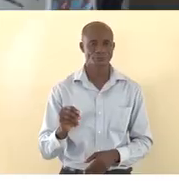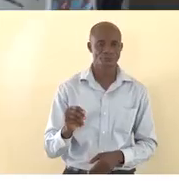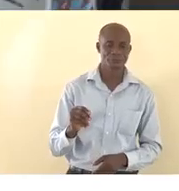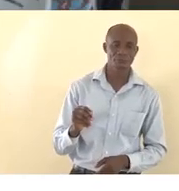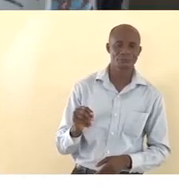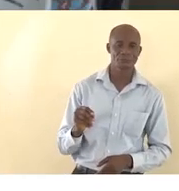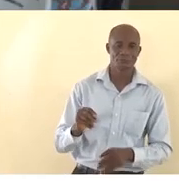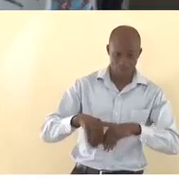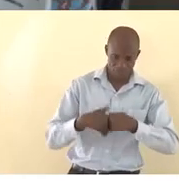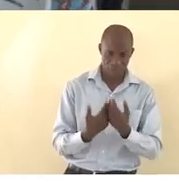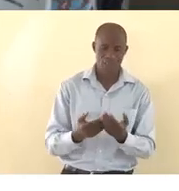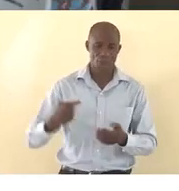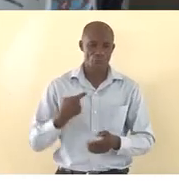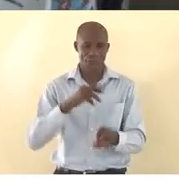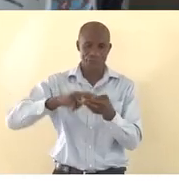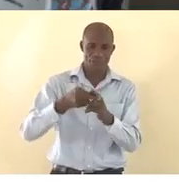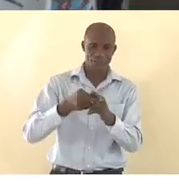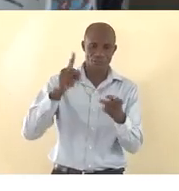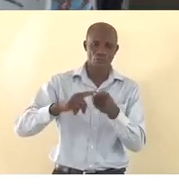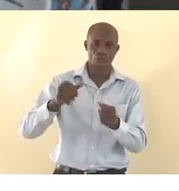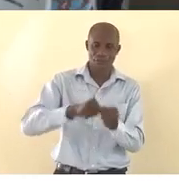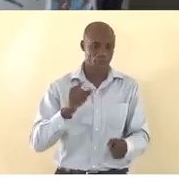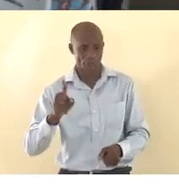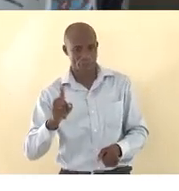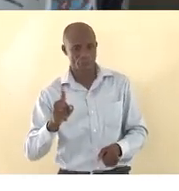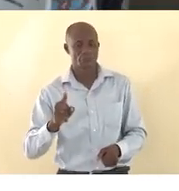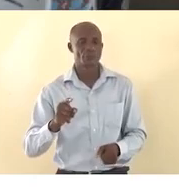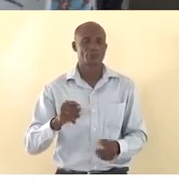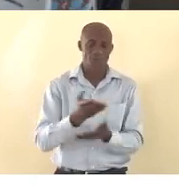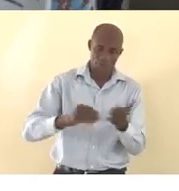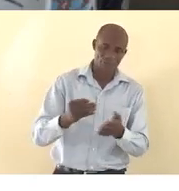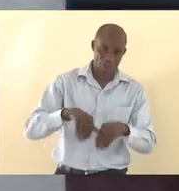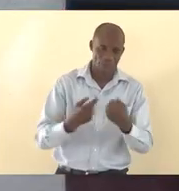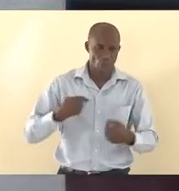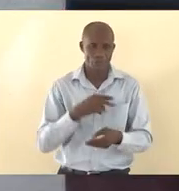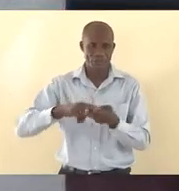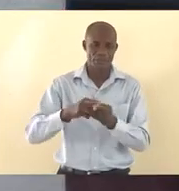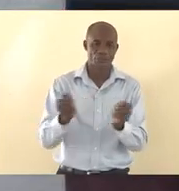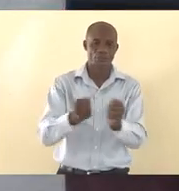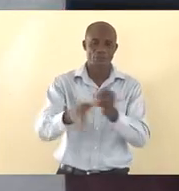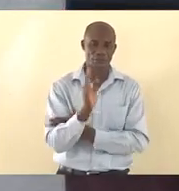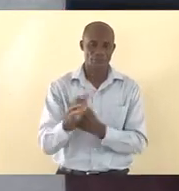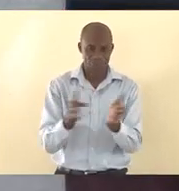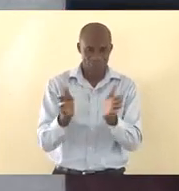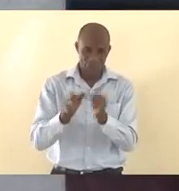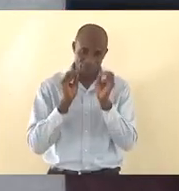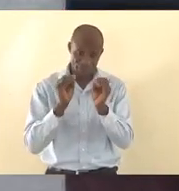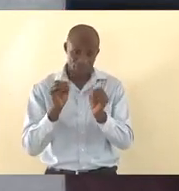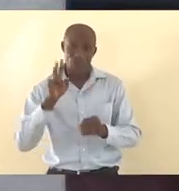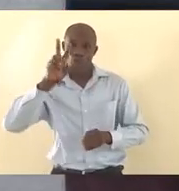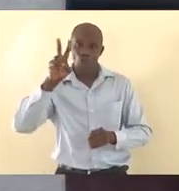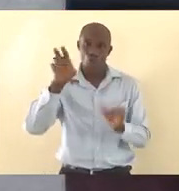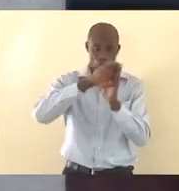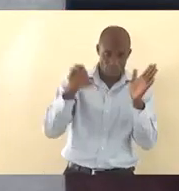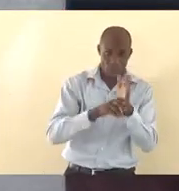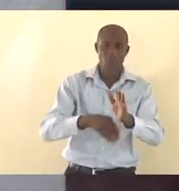How we relate to each other is part of how we relate to God. Jesus teaches that the two commandments of love God and love of